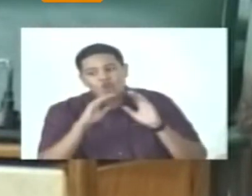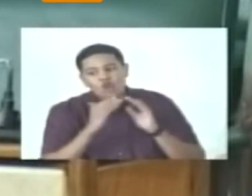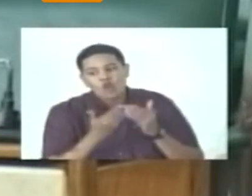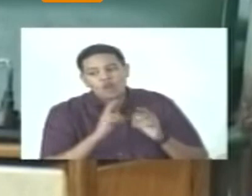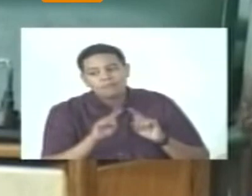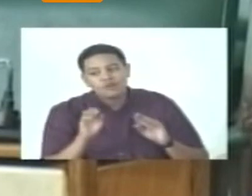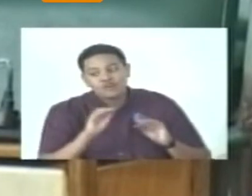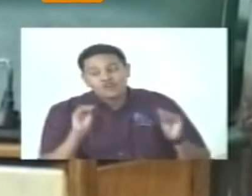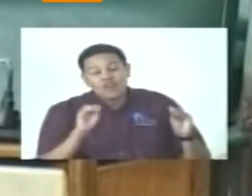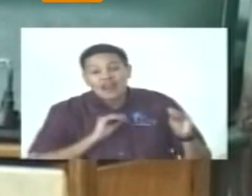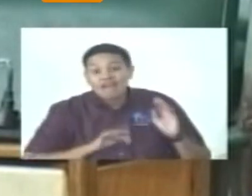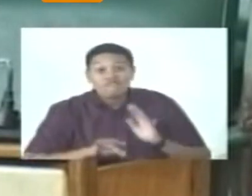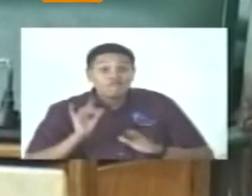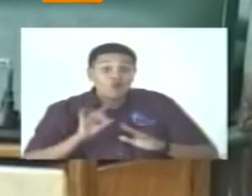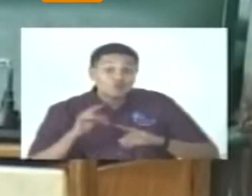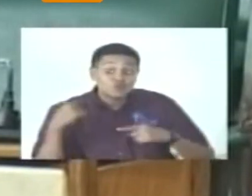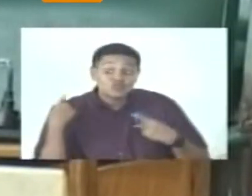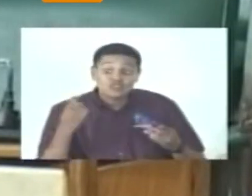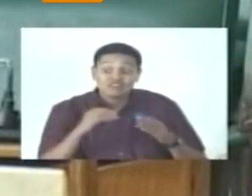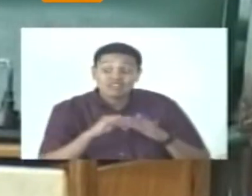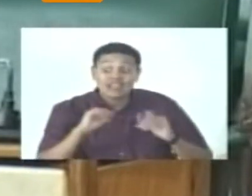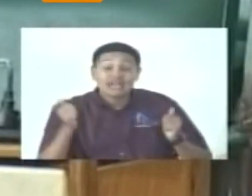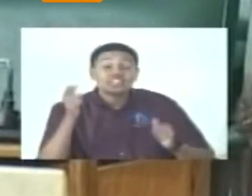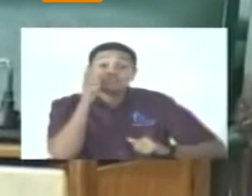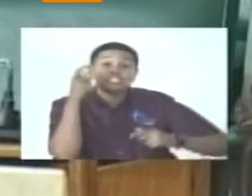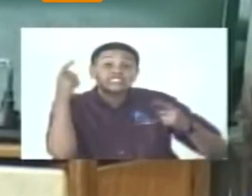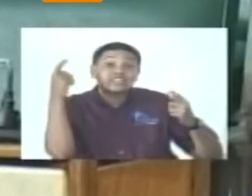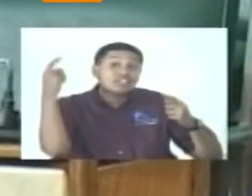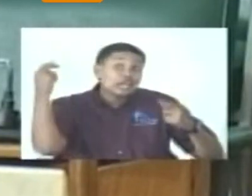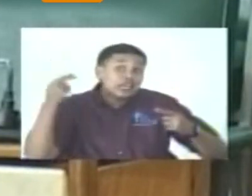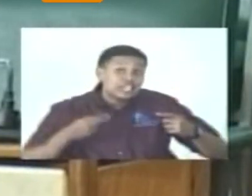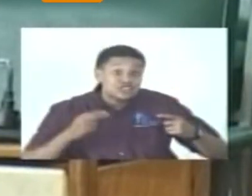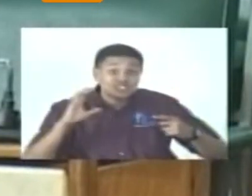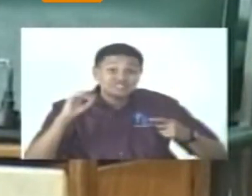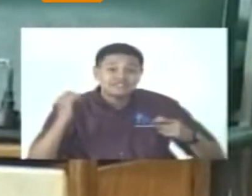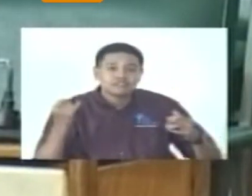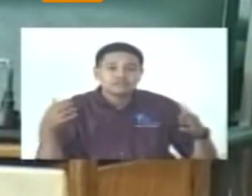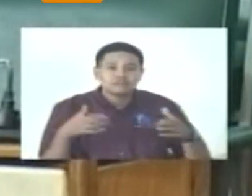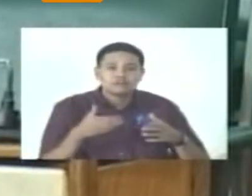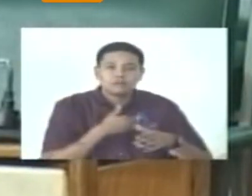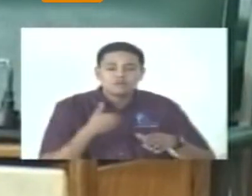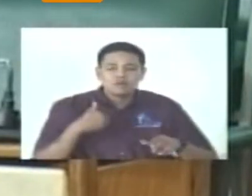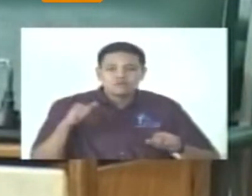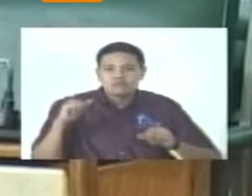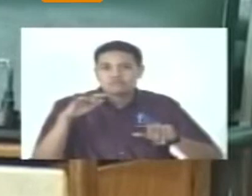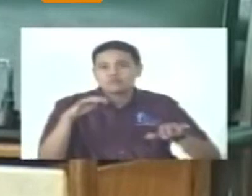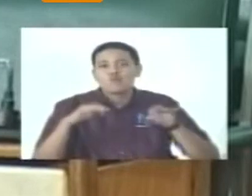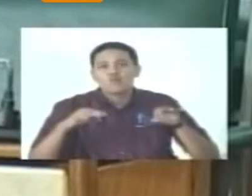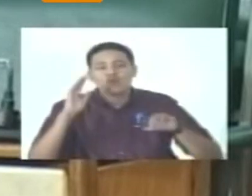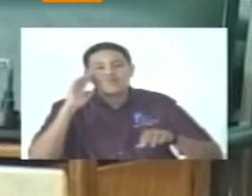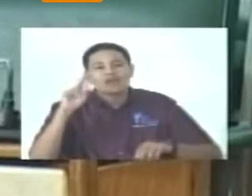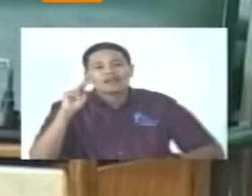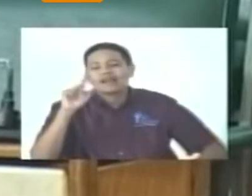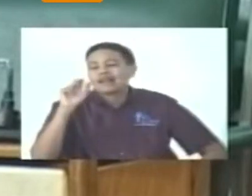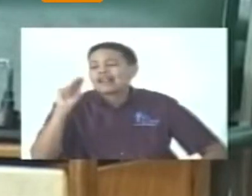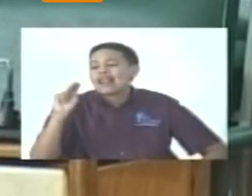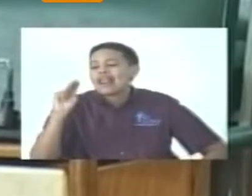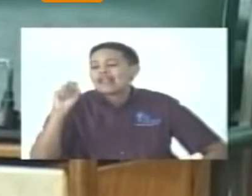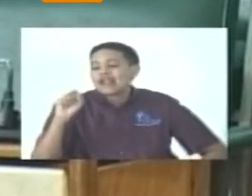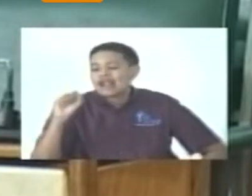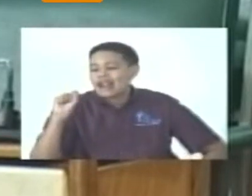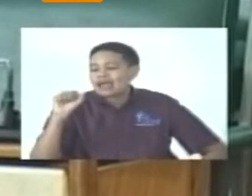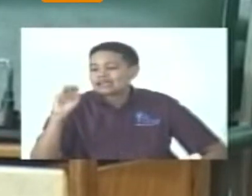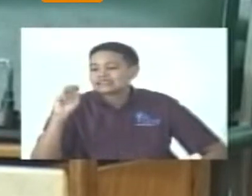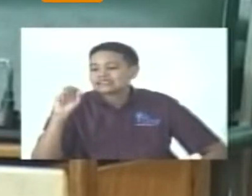I've found thus far in any recent history, Mr. President. And it is something that shows the benefit of